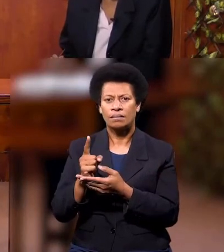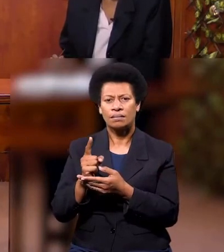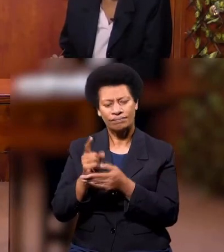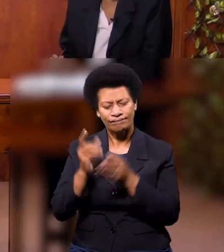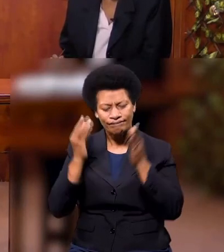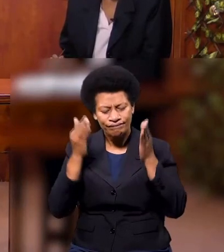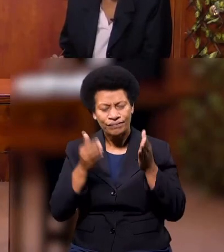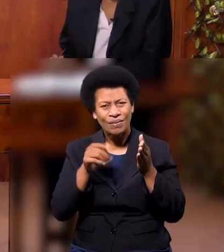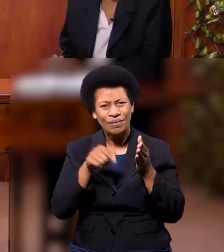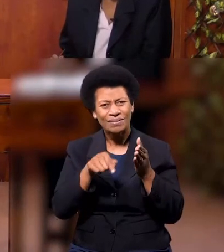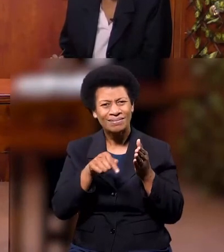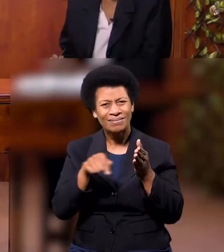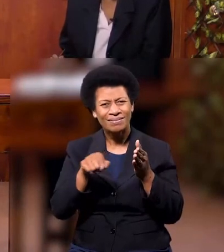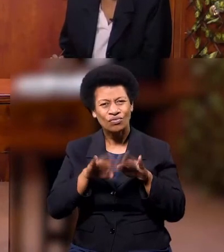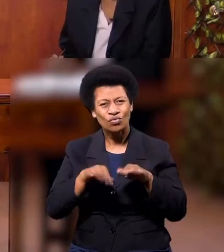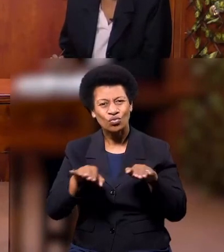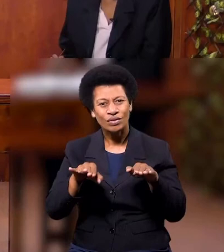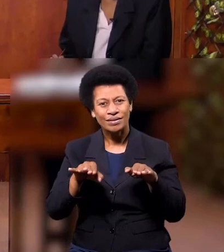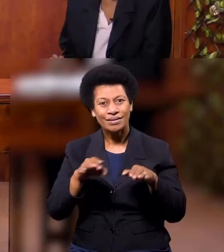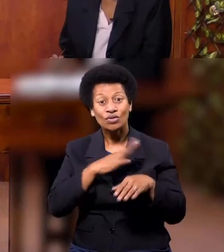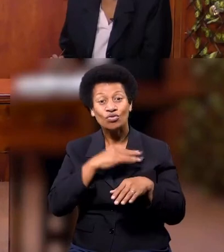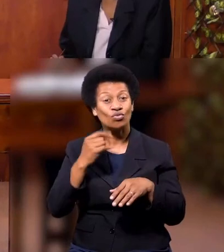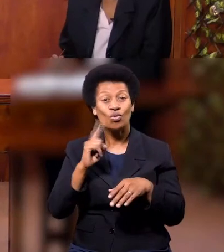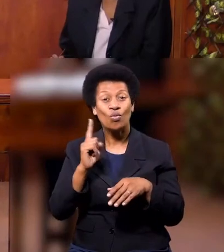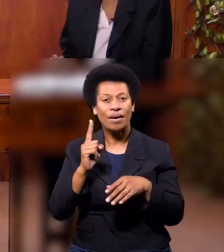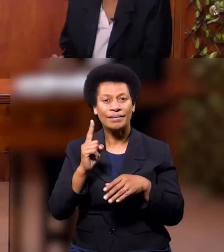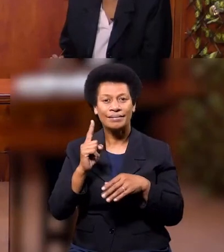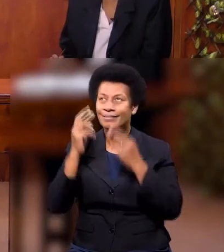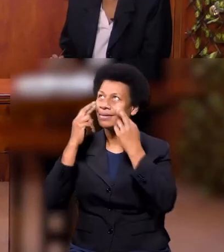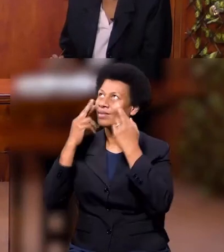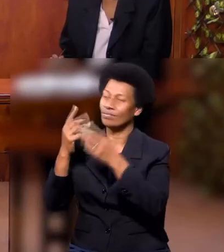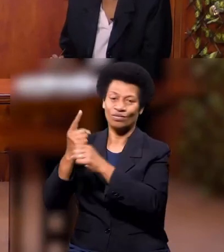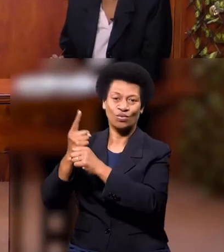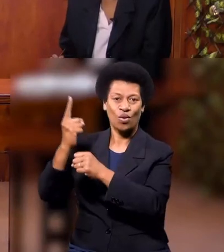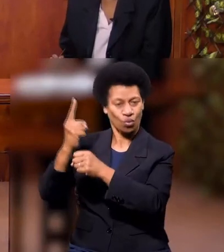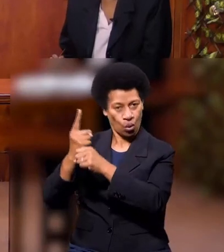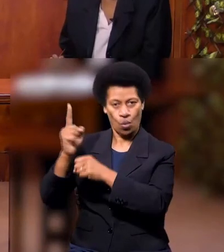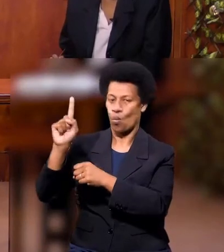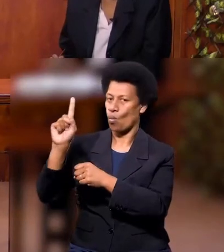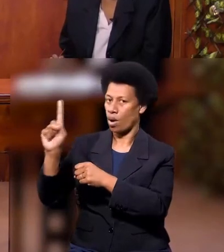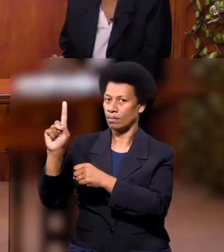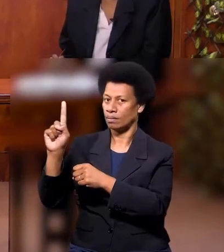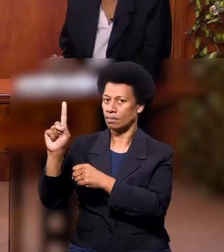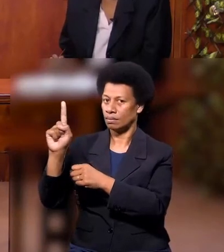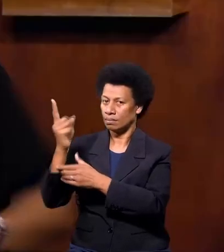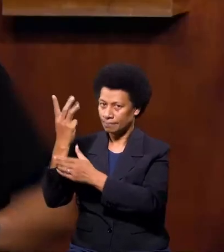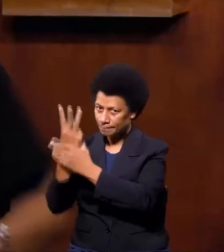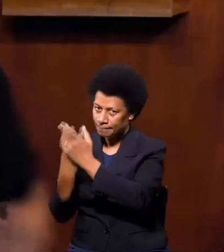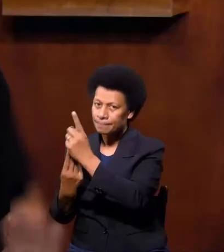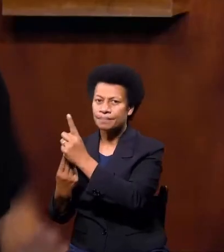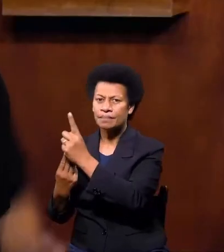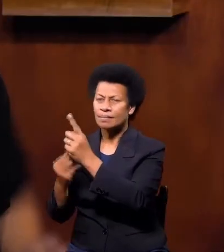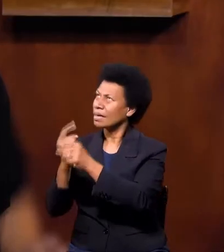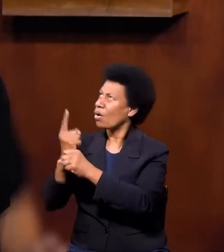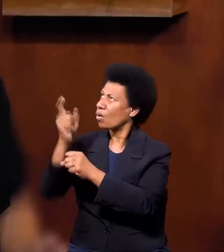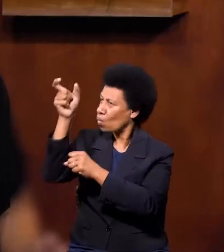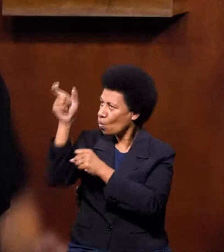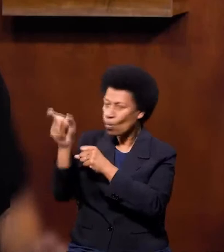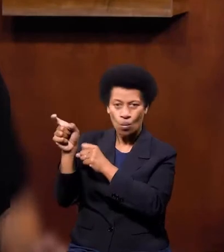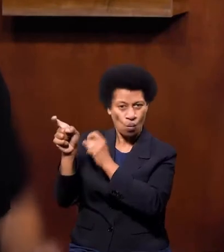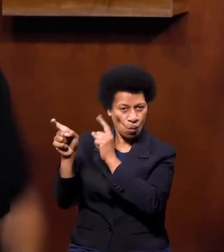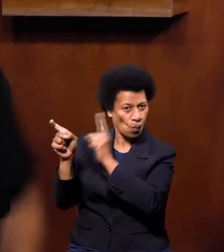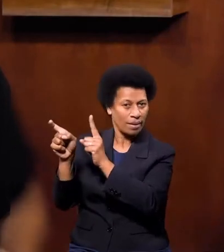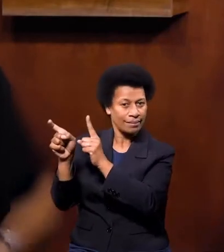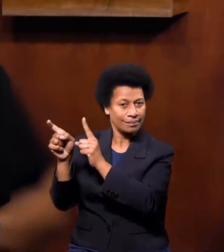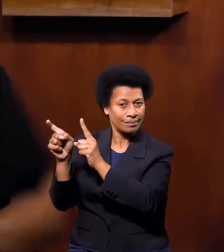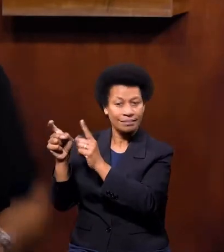to the children of Israel the nature of God. Okay, the nature of God, that God is one, that he is all alone in his own